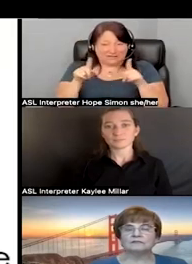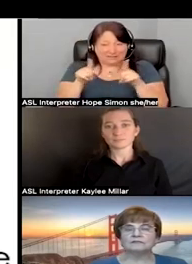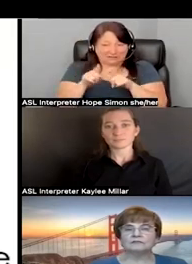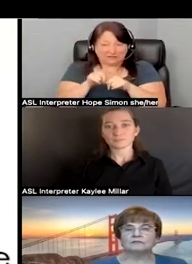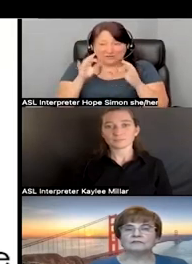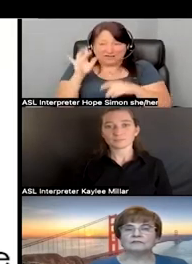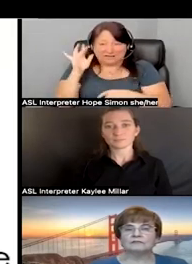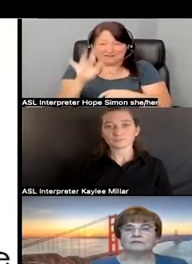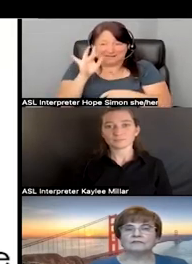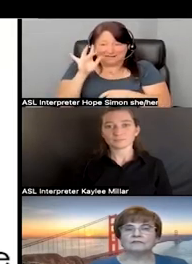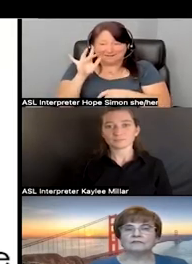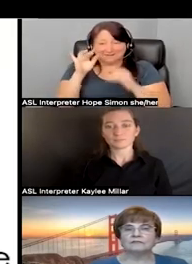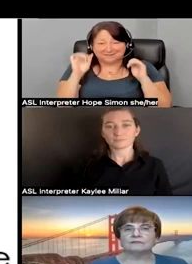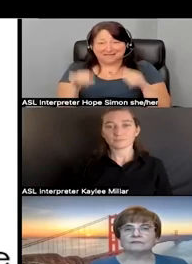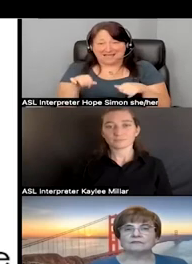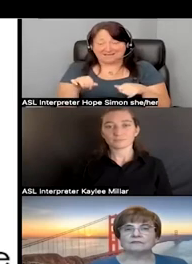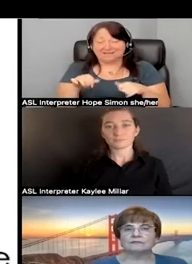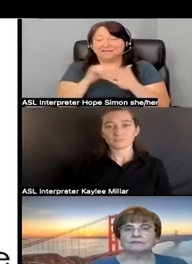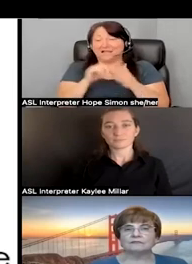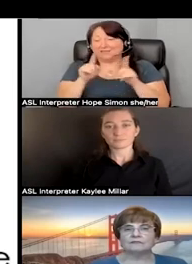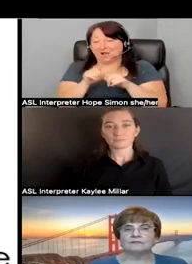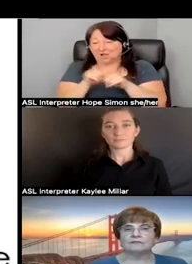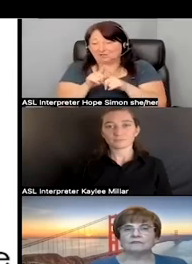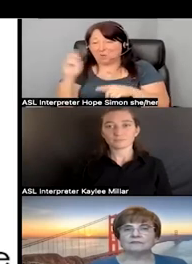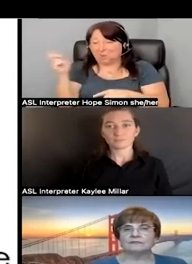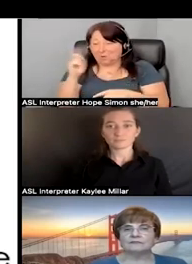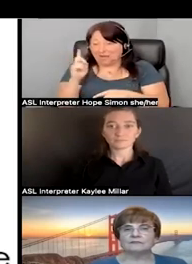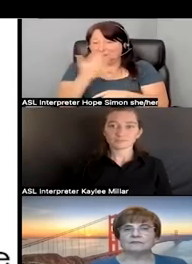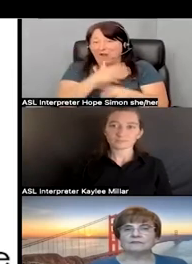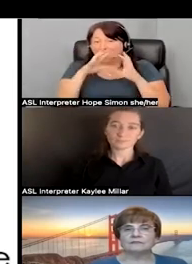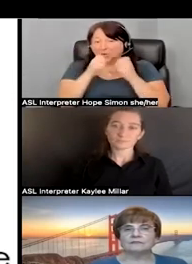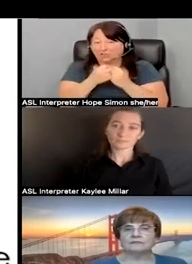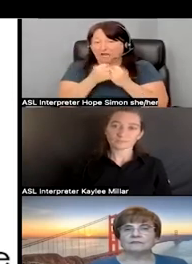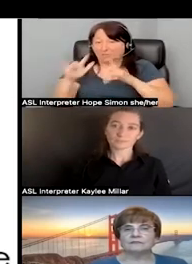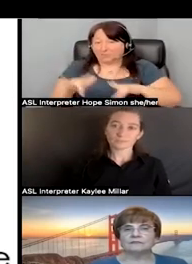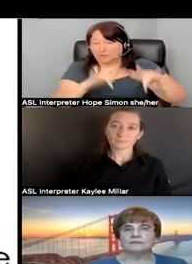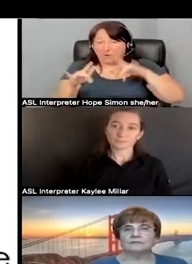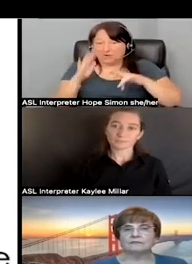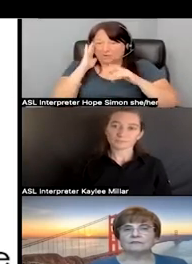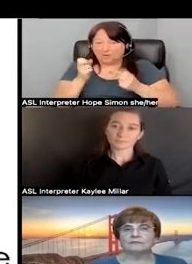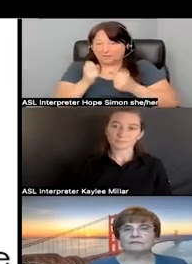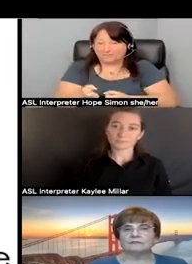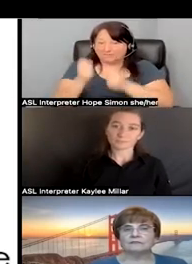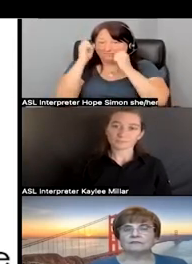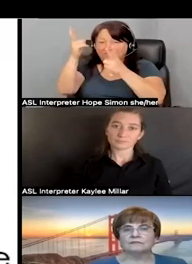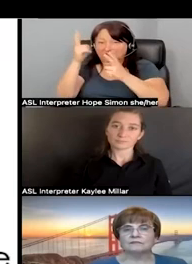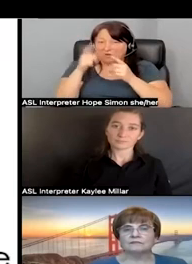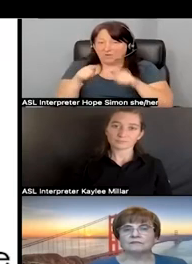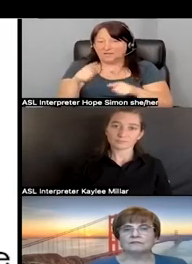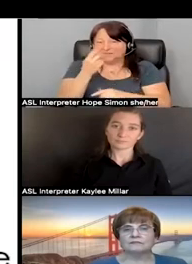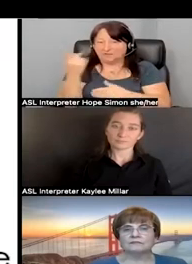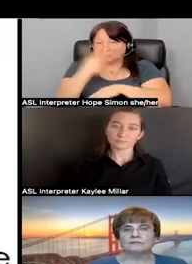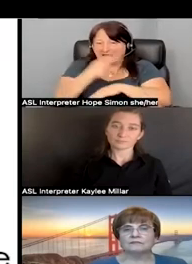click that there, that is also where the workshop recording will be within a few days, and maybe by